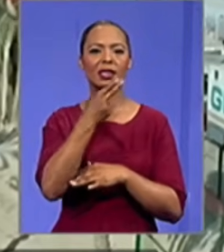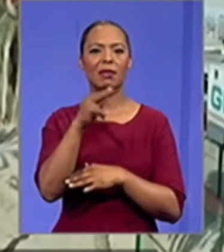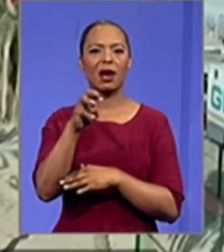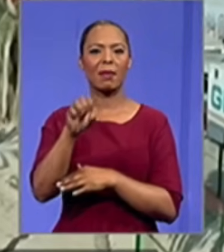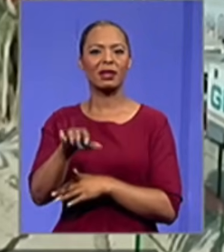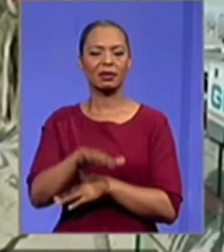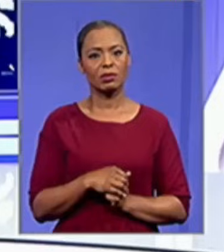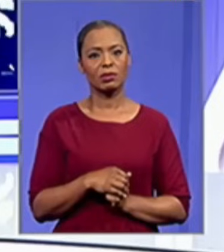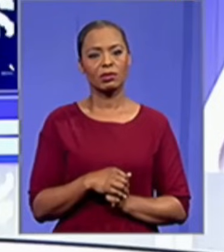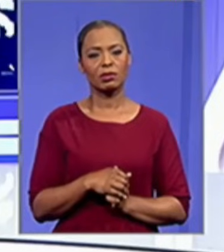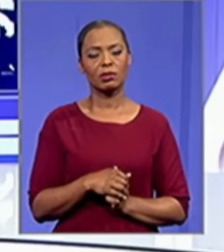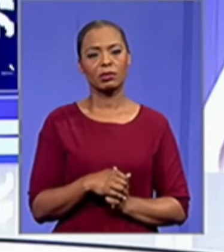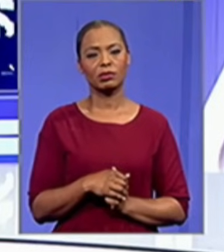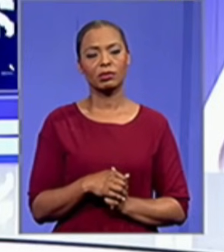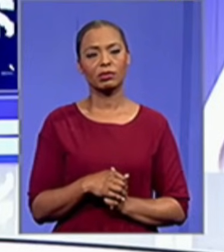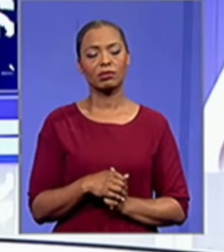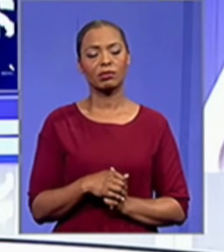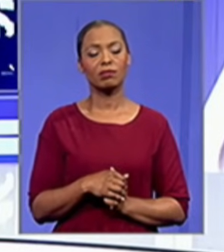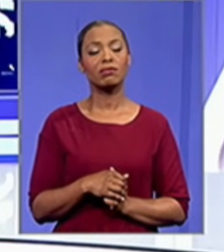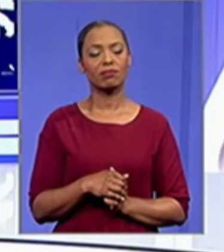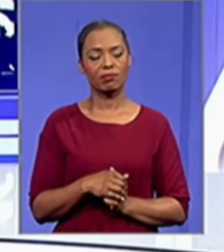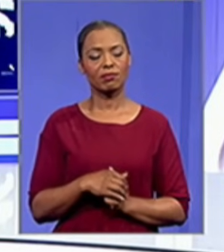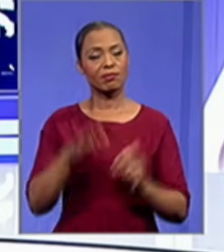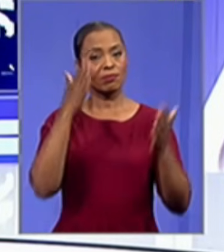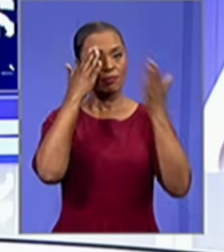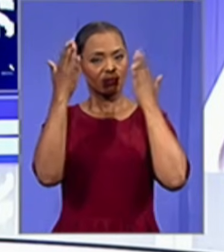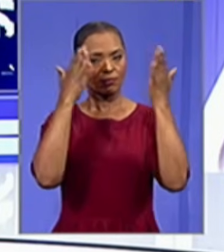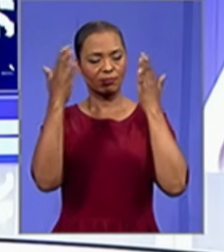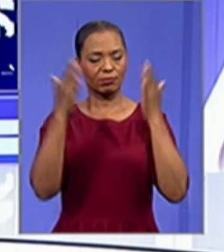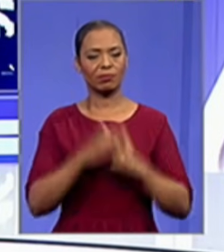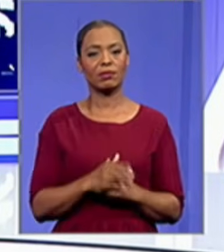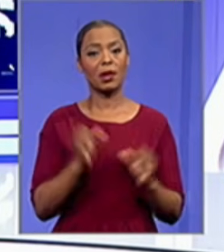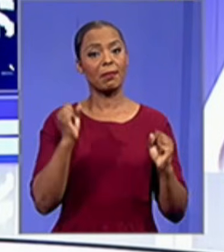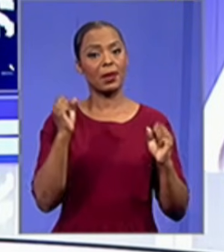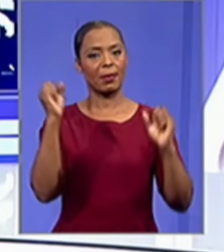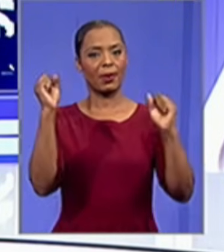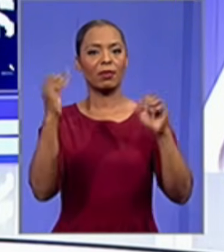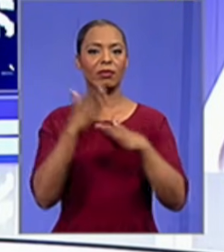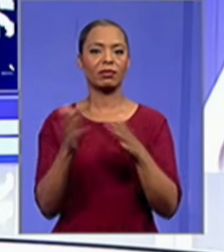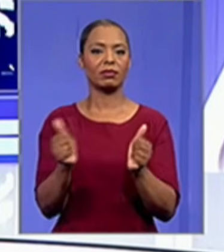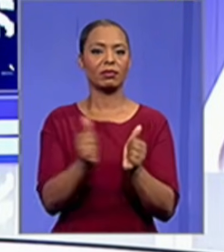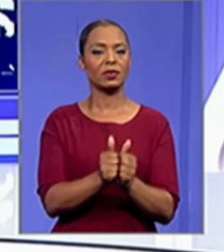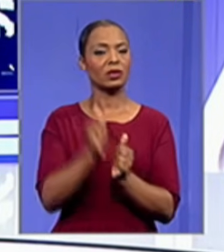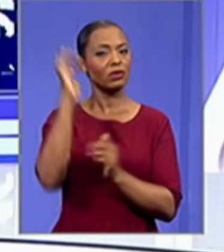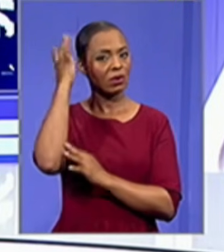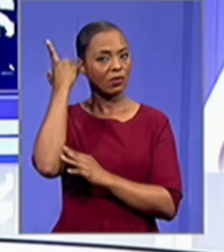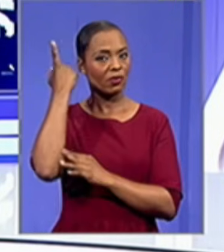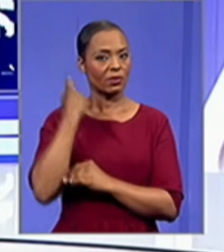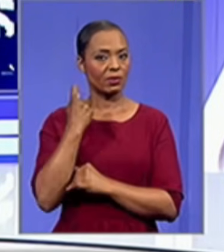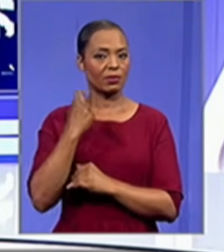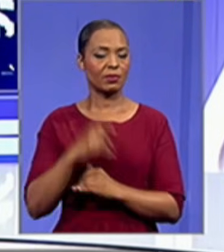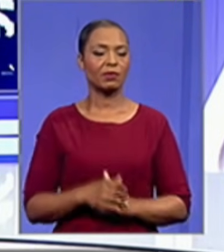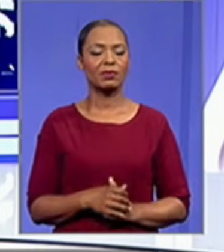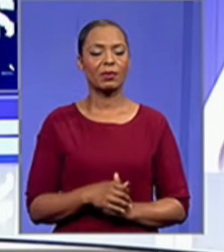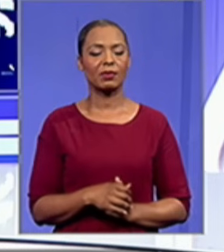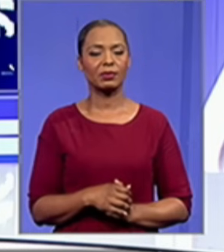Hamas. Batho bešo thobela, ke swere tsela ye le mošomi mmogo Trifos